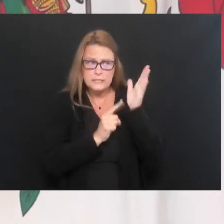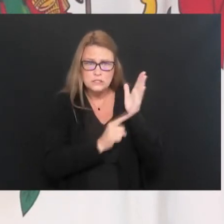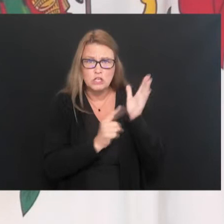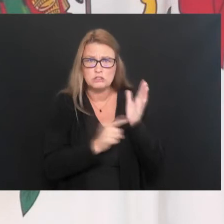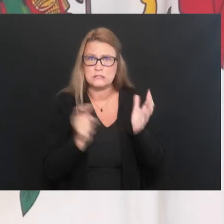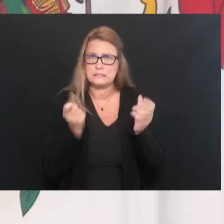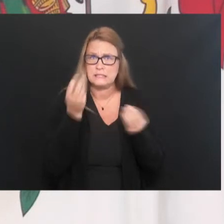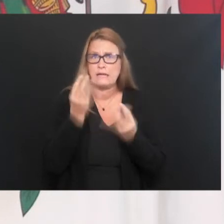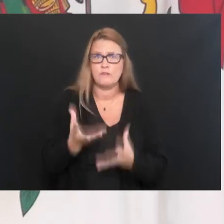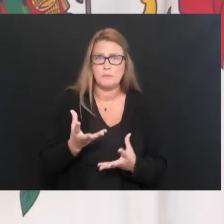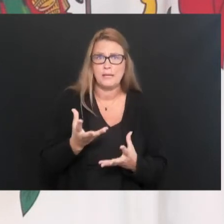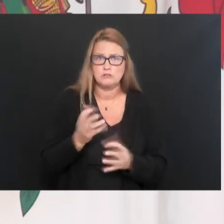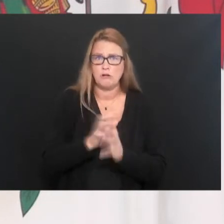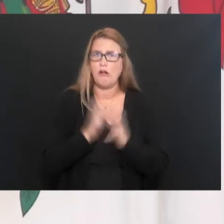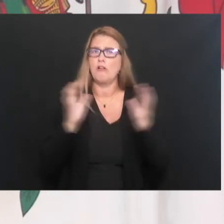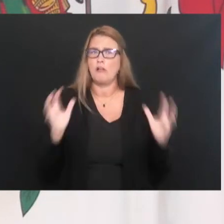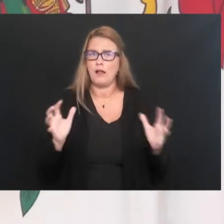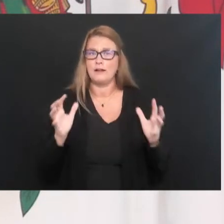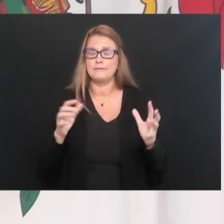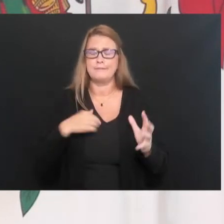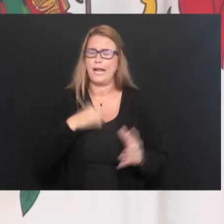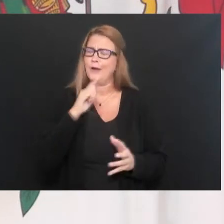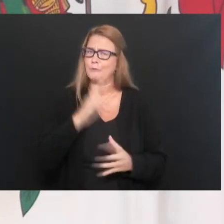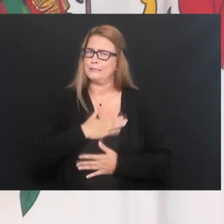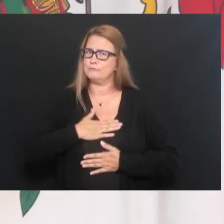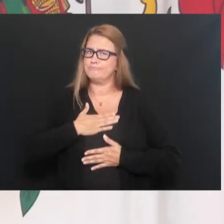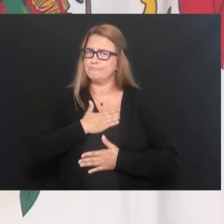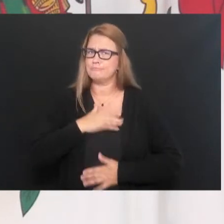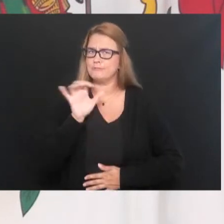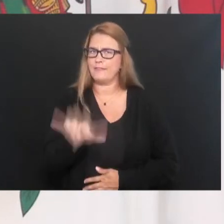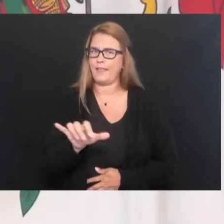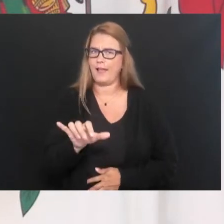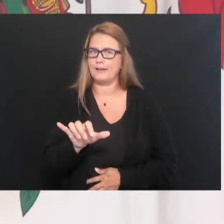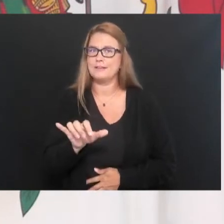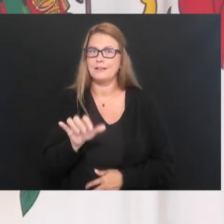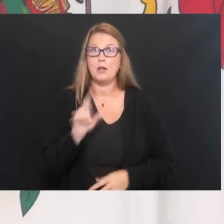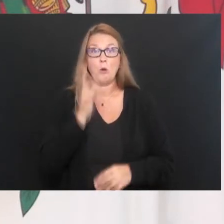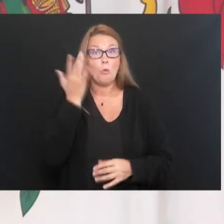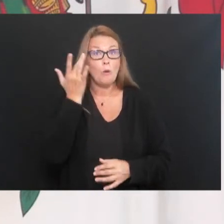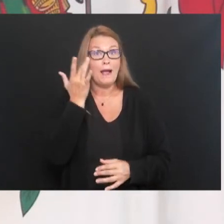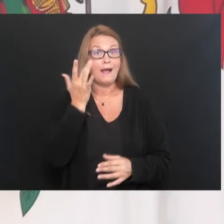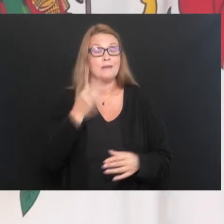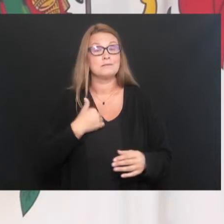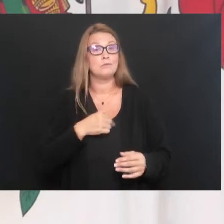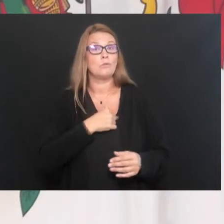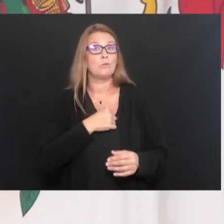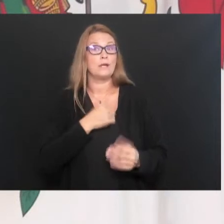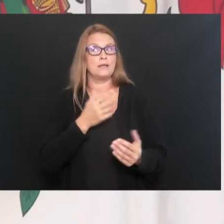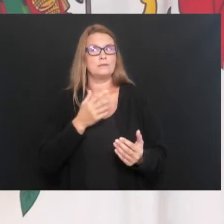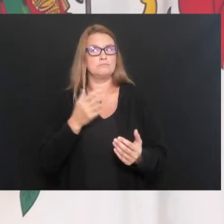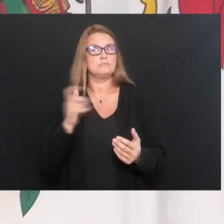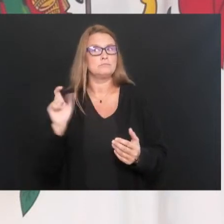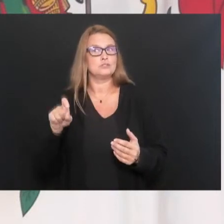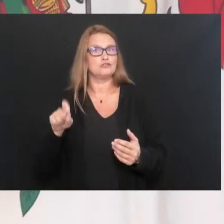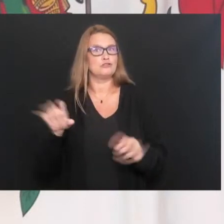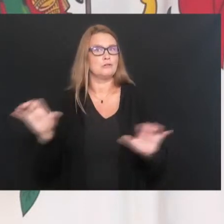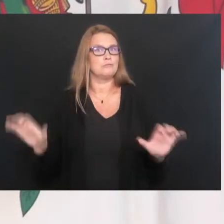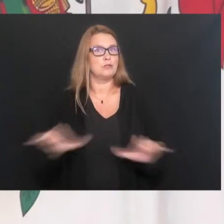and I love it because, you know, at the end of the day, that's what we all should be